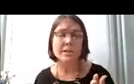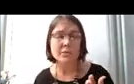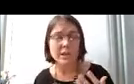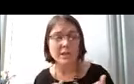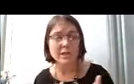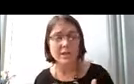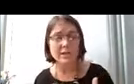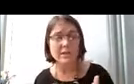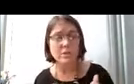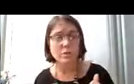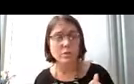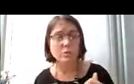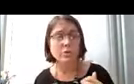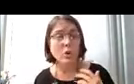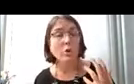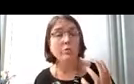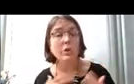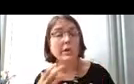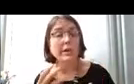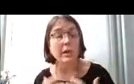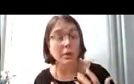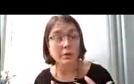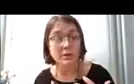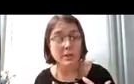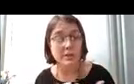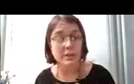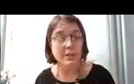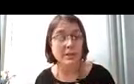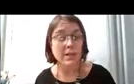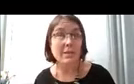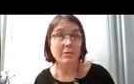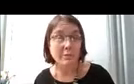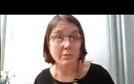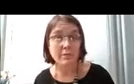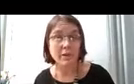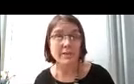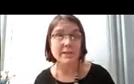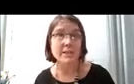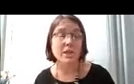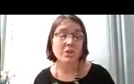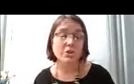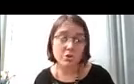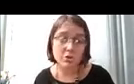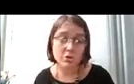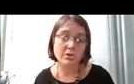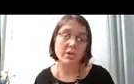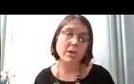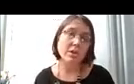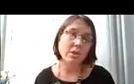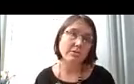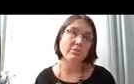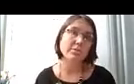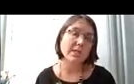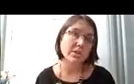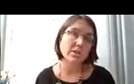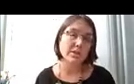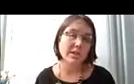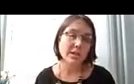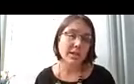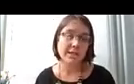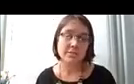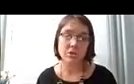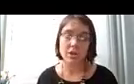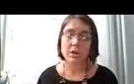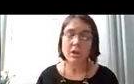schools, subject leads in schools, or if we're looking at post 16 FE providers, tutors, classroom